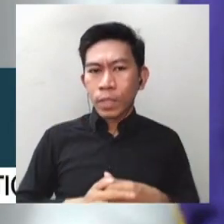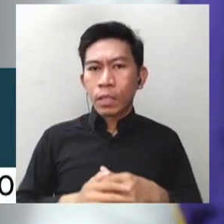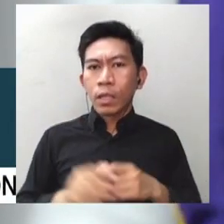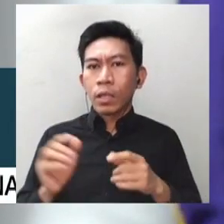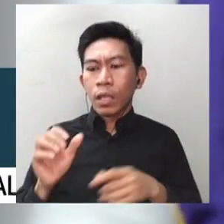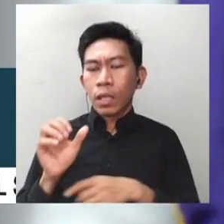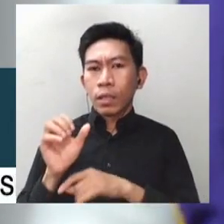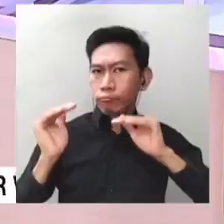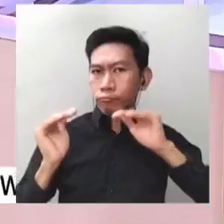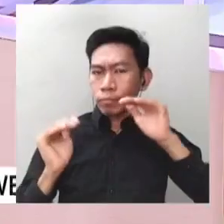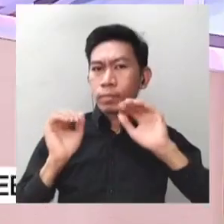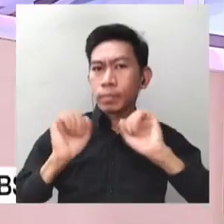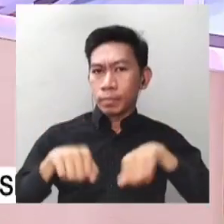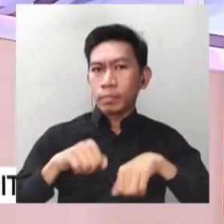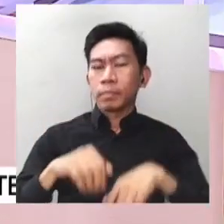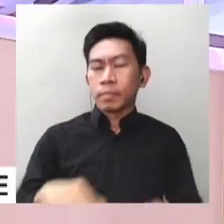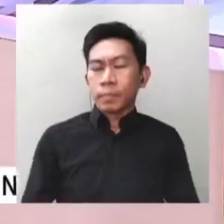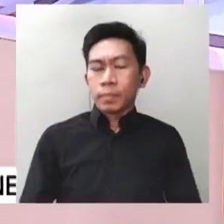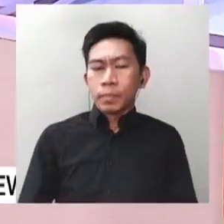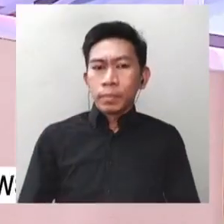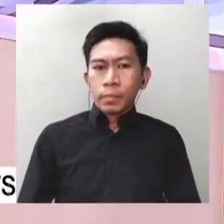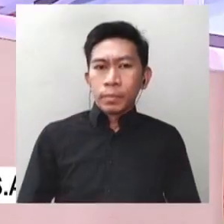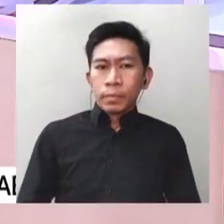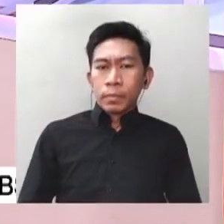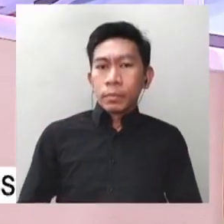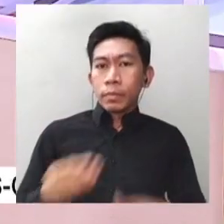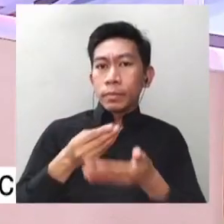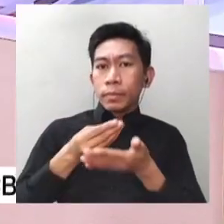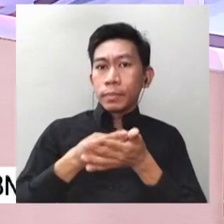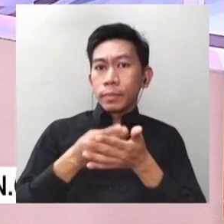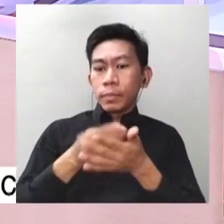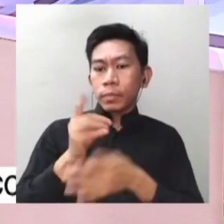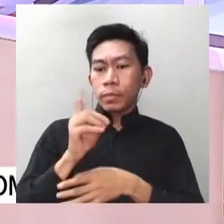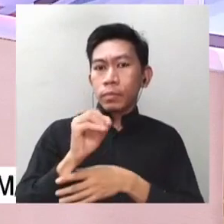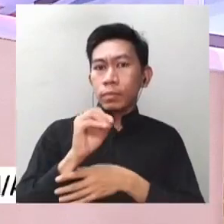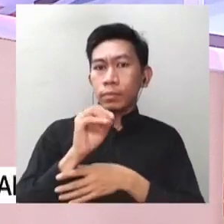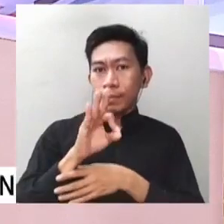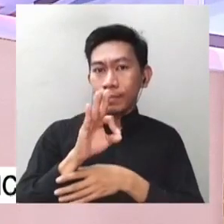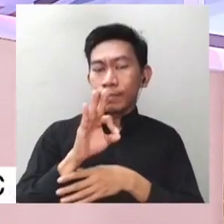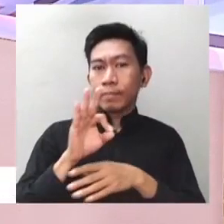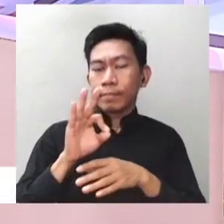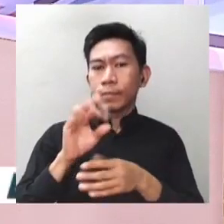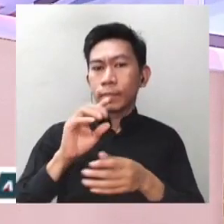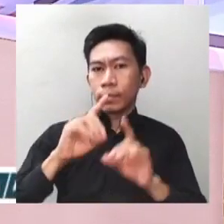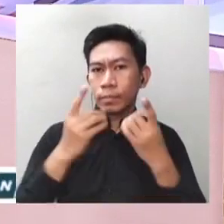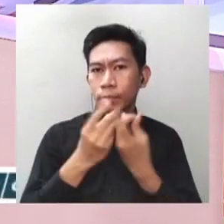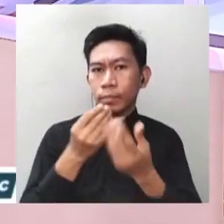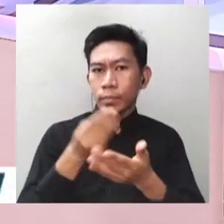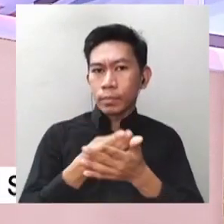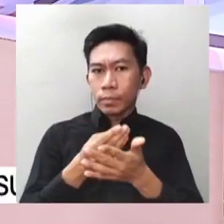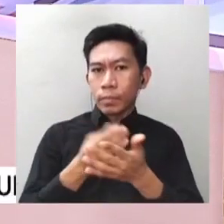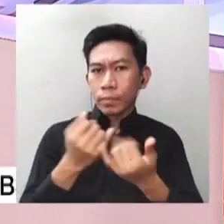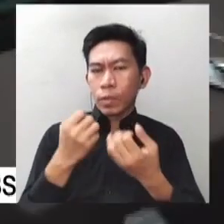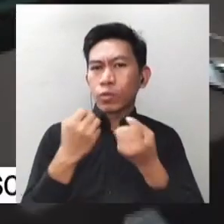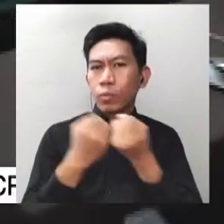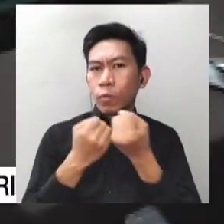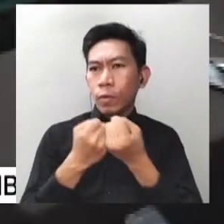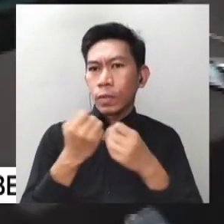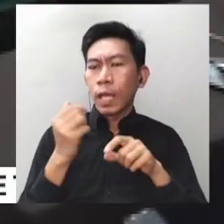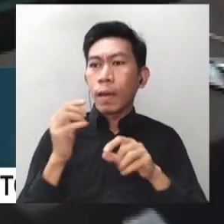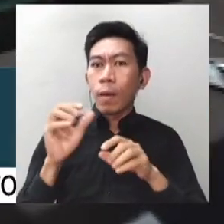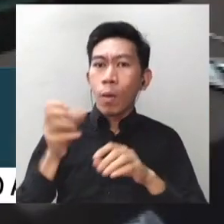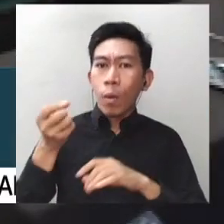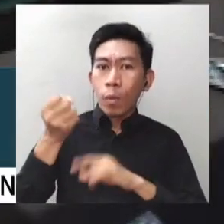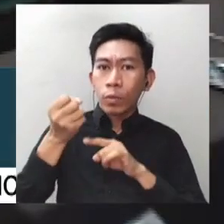ends. The finance department also supporting calls for the temporary reduction of import tariffs on rice. Finance Chief